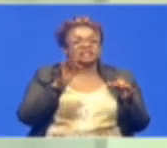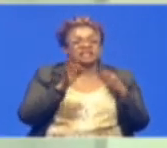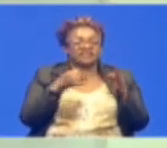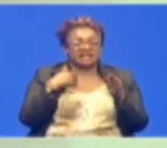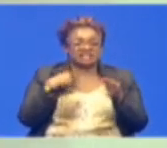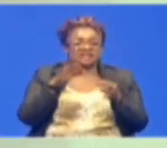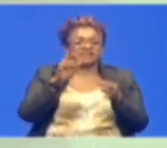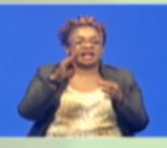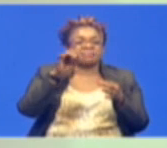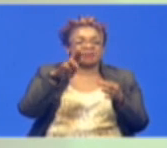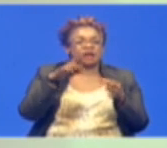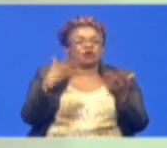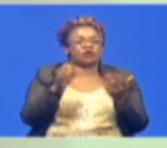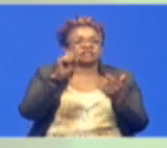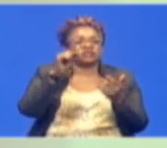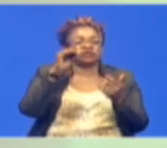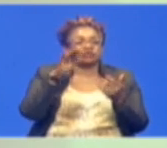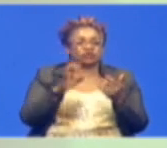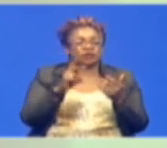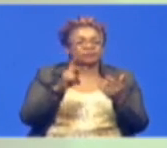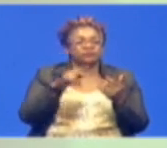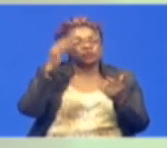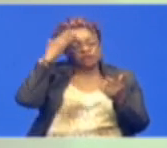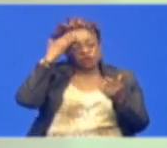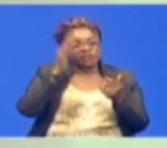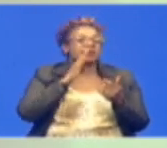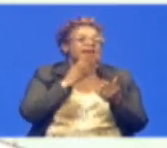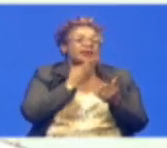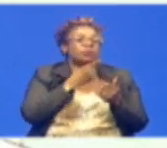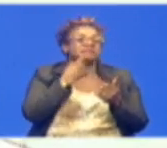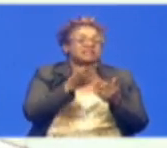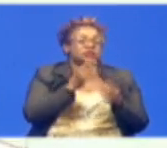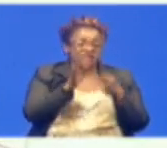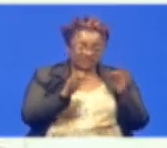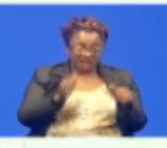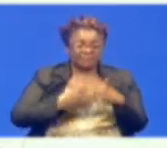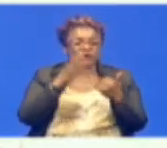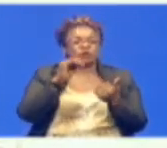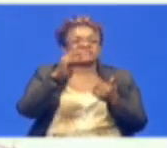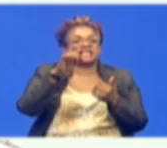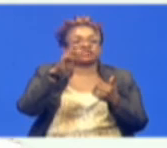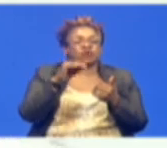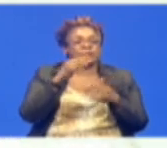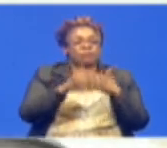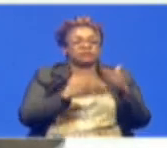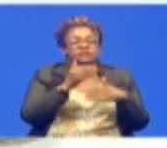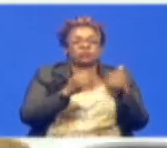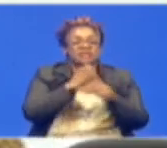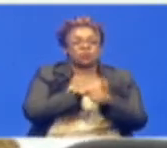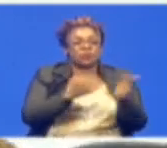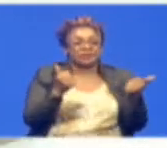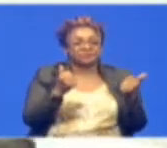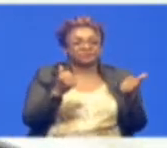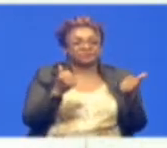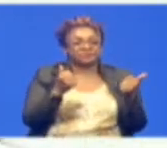or stock. The infusions, you're able to tell the color. The color will tell you if the oxidation process was well done. The texture